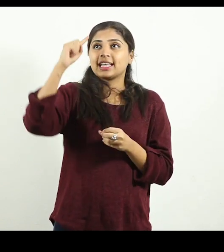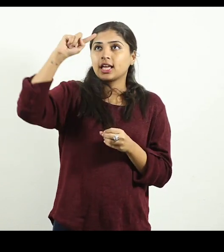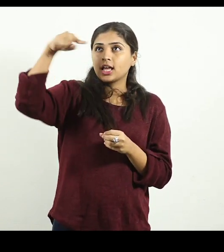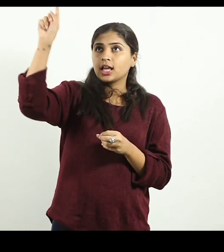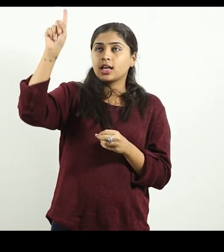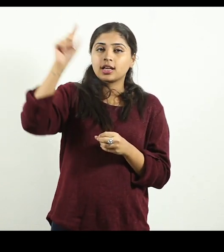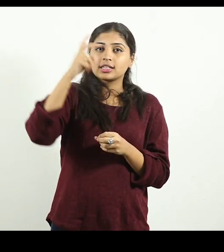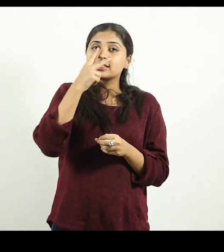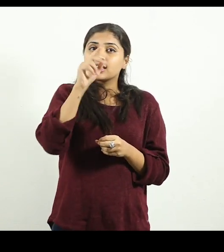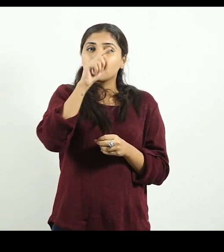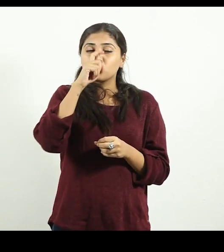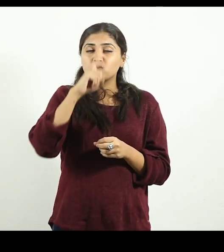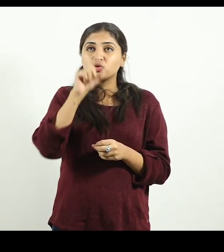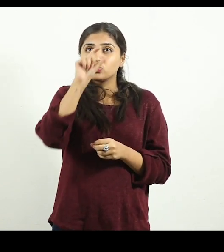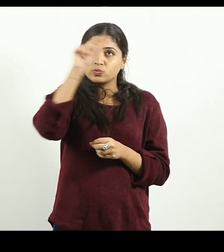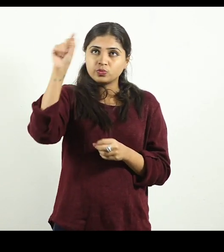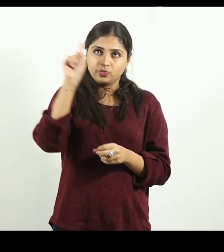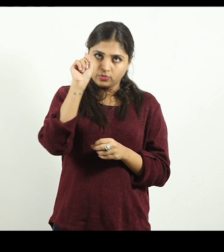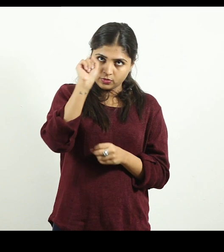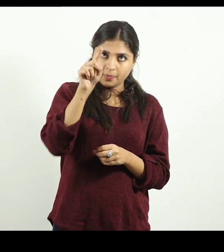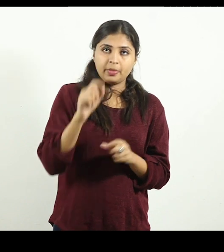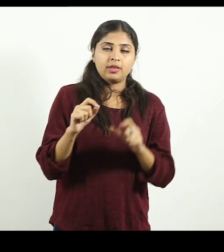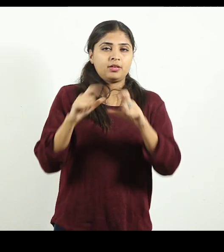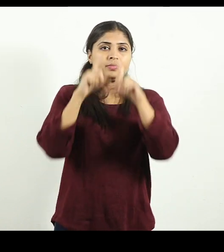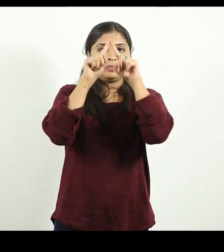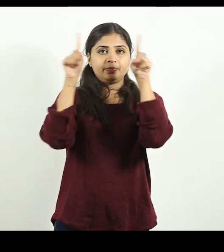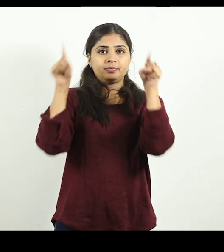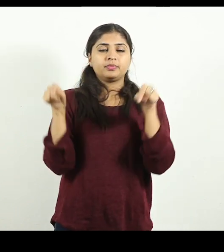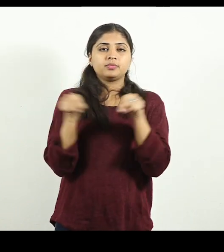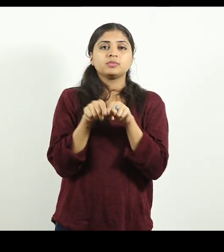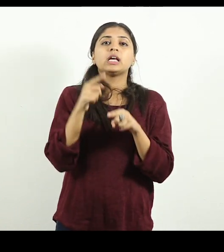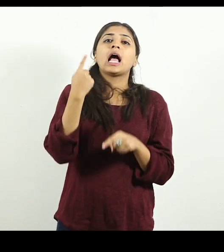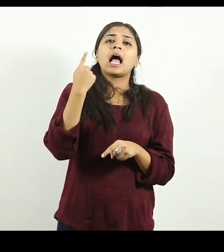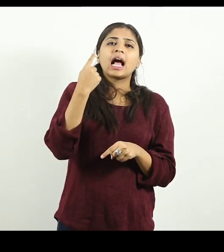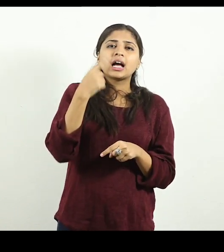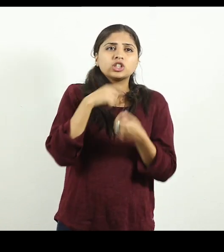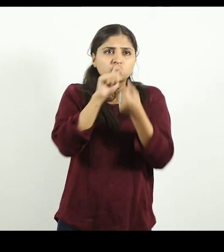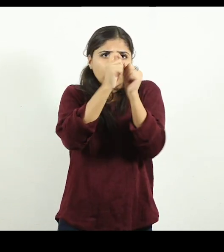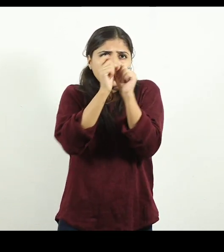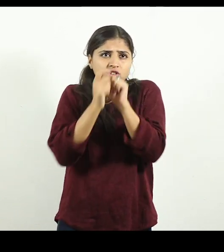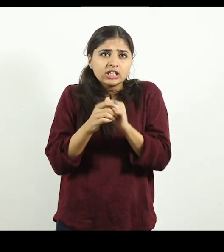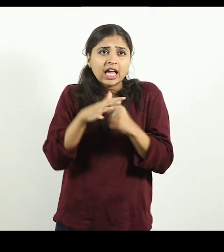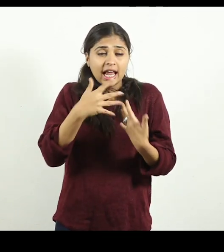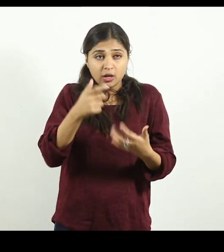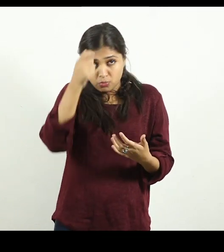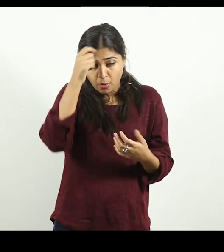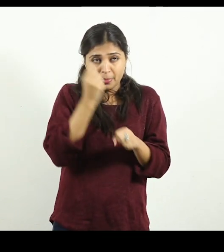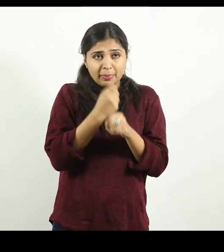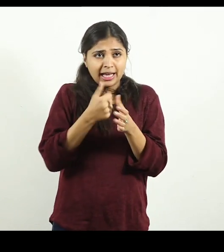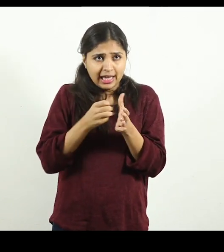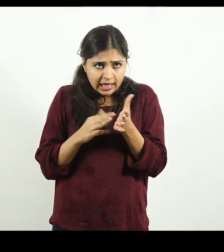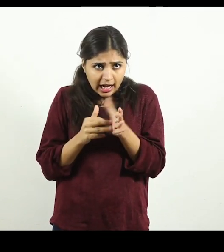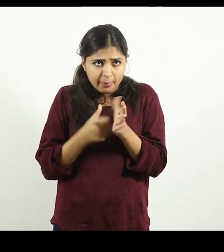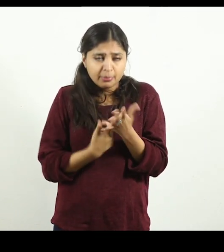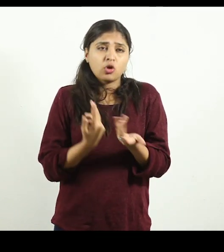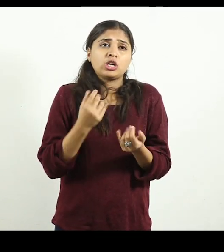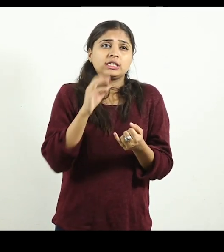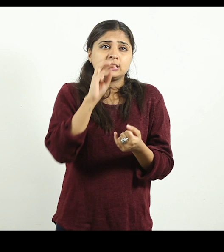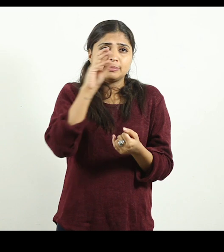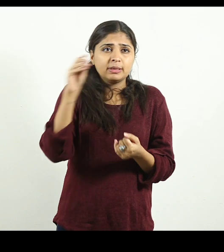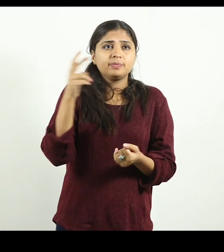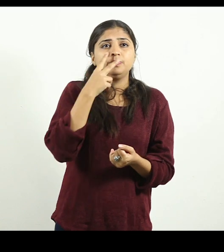mark with ABC above it. A spelling and grammar box will appear. Correct any spelling or grammar issue with the help of the